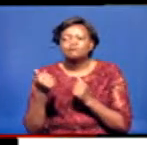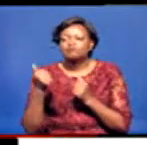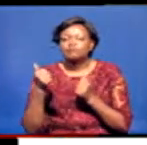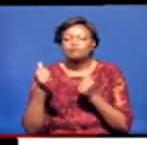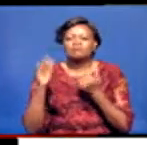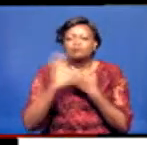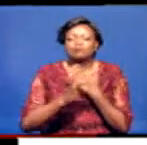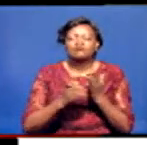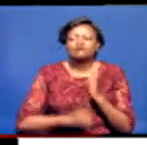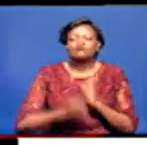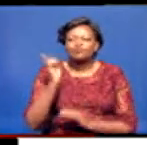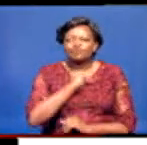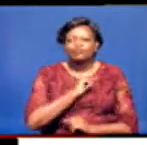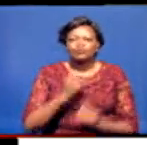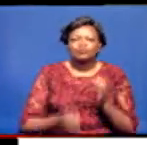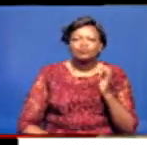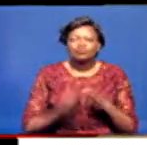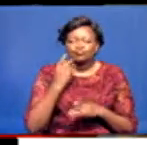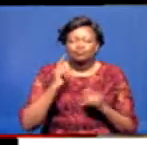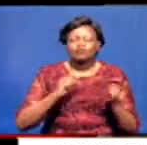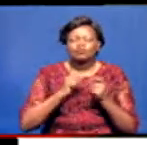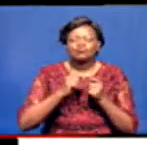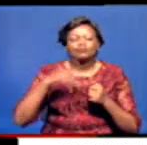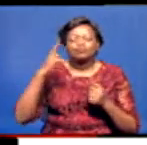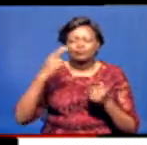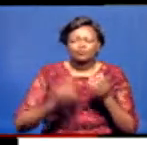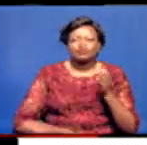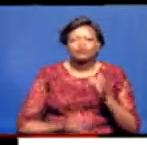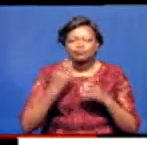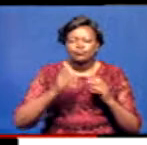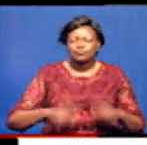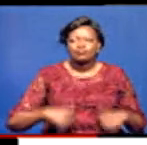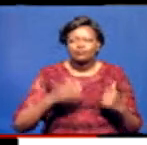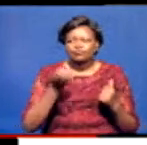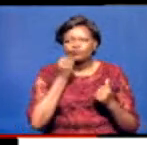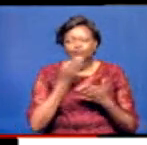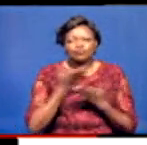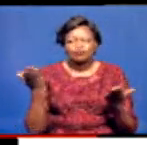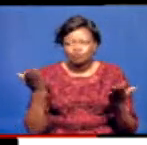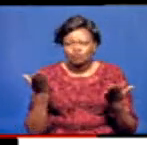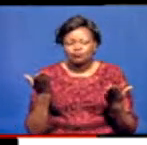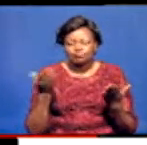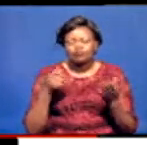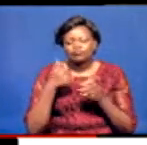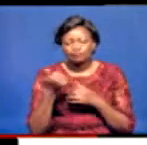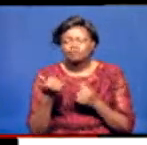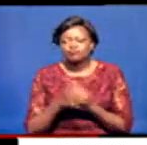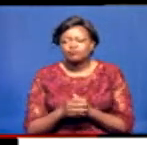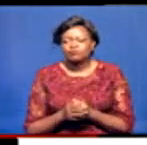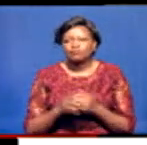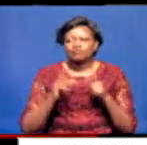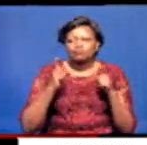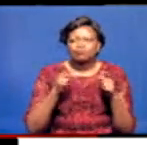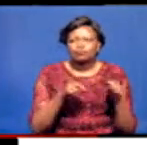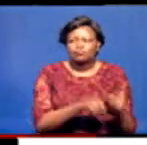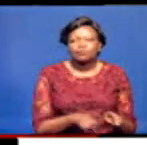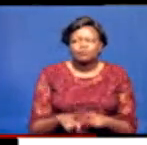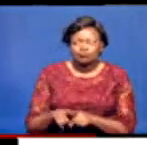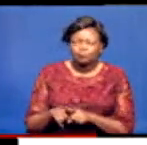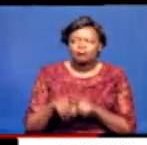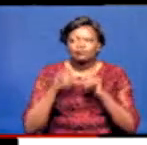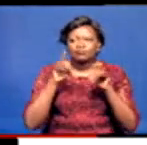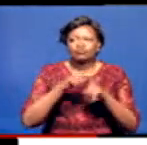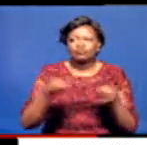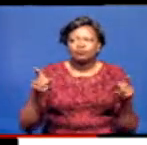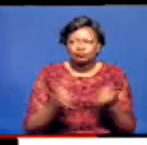a very specific high-end product like food or interior design or studio, as well as if you are just